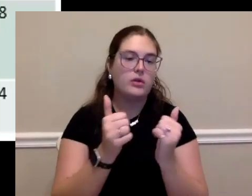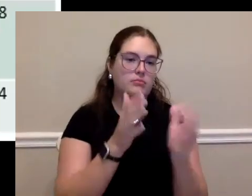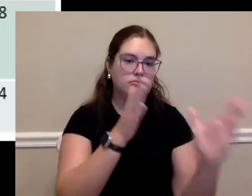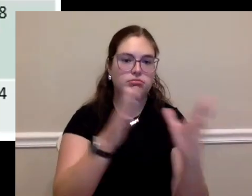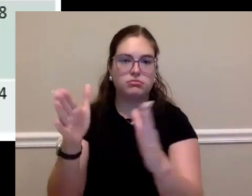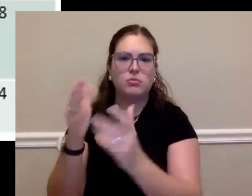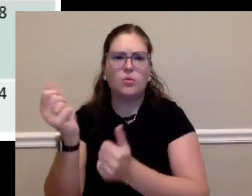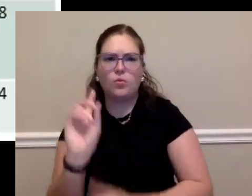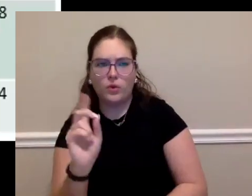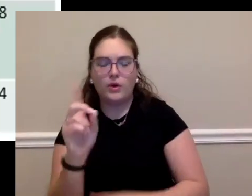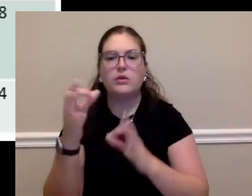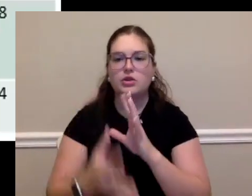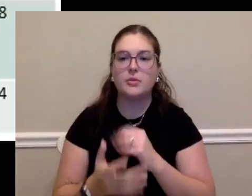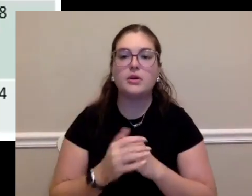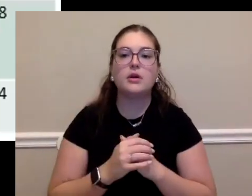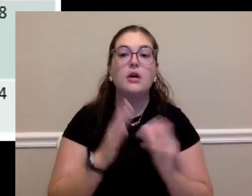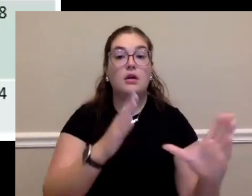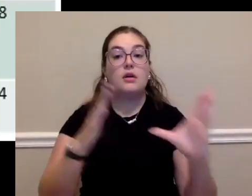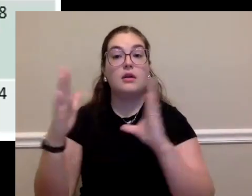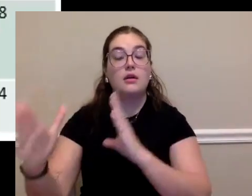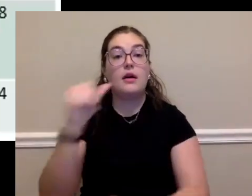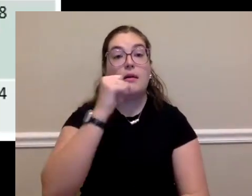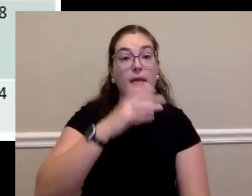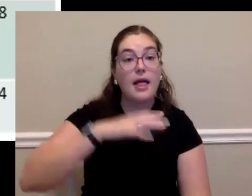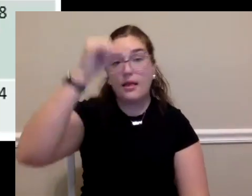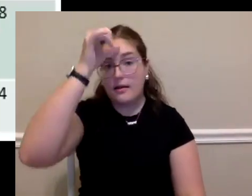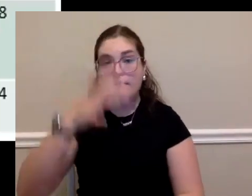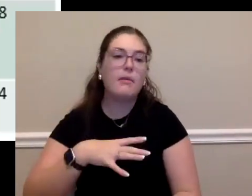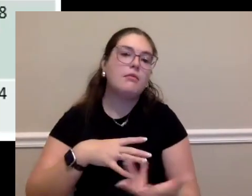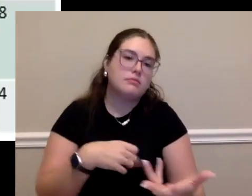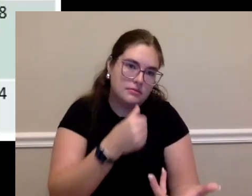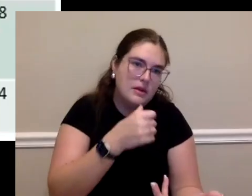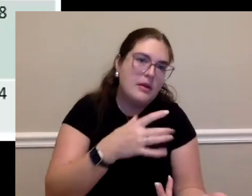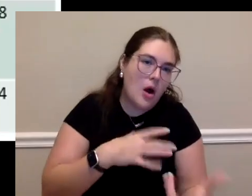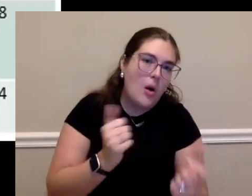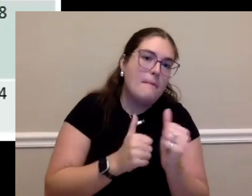primarily female, which matches in general, most interpreters are female.